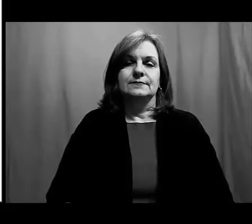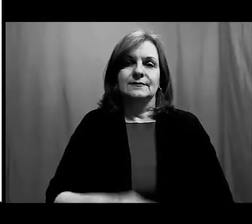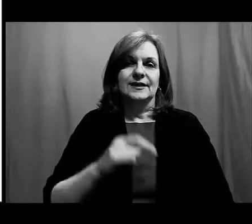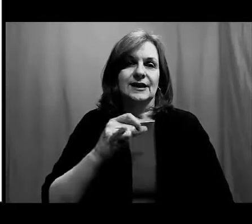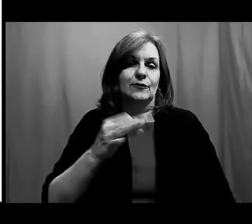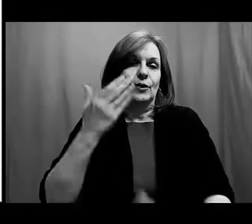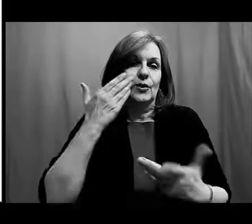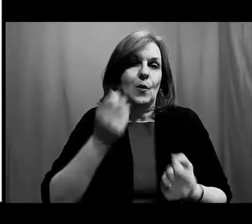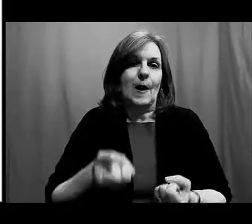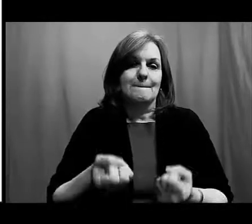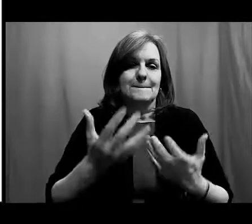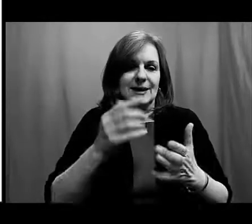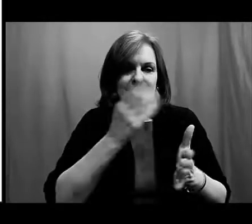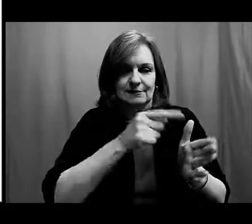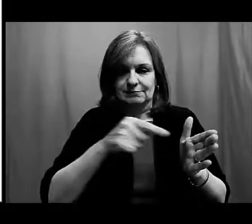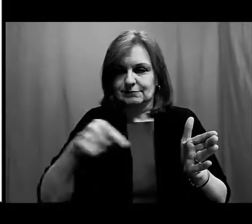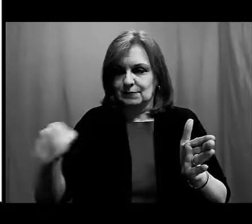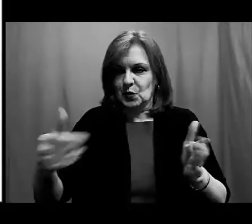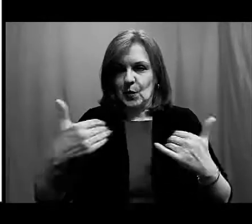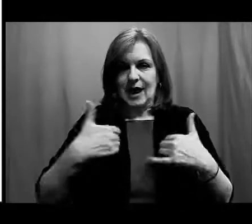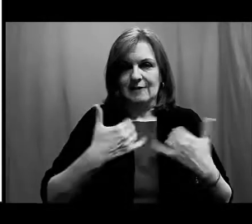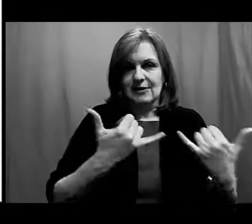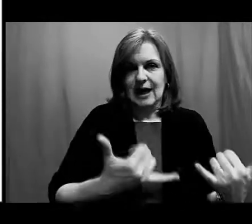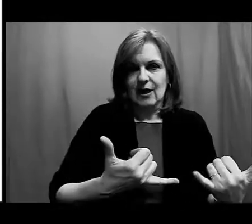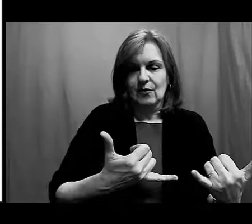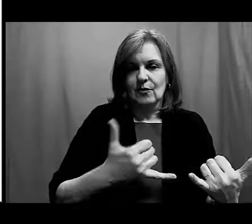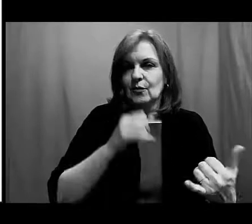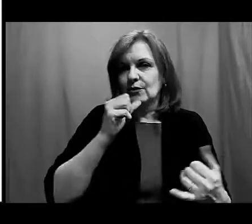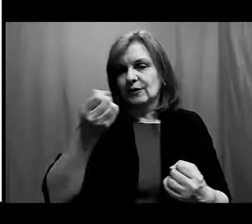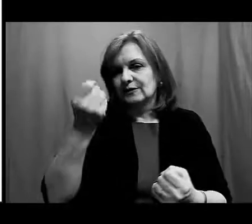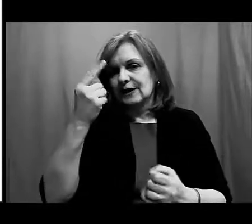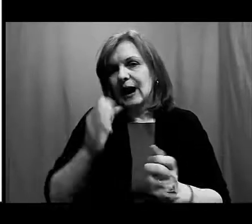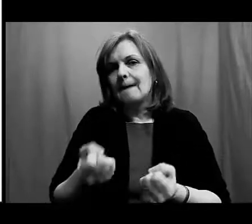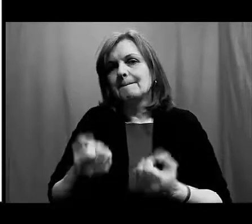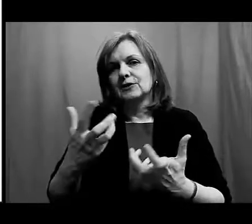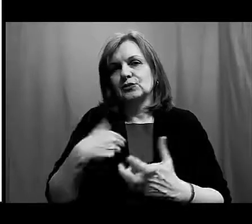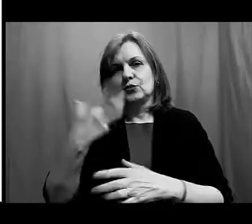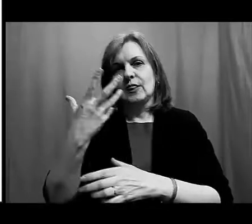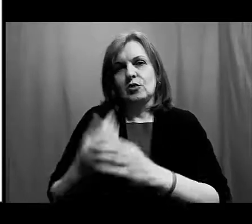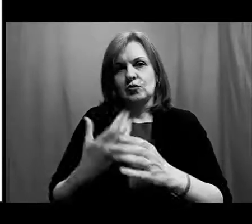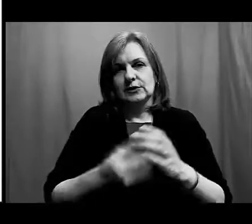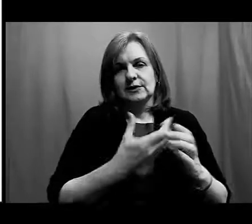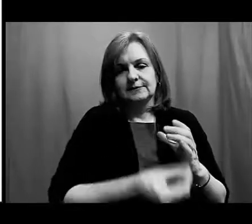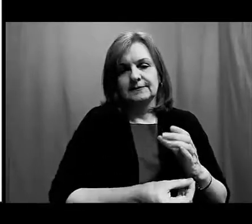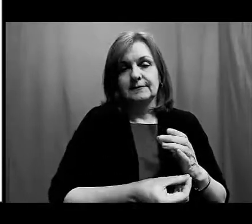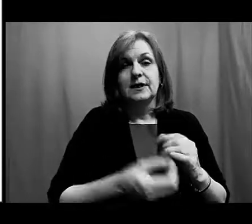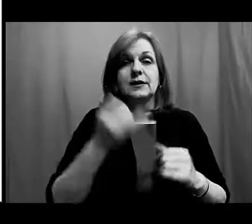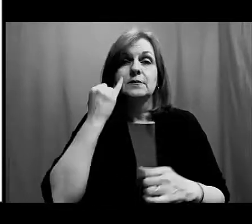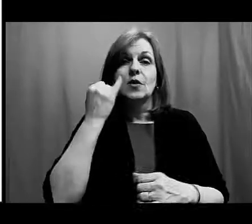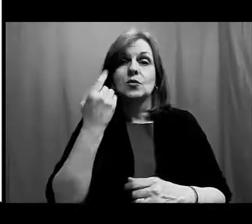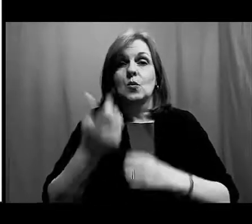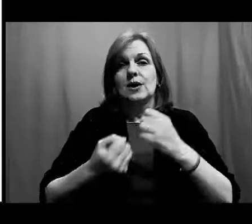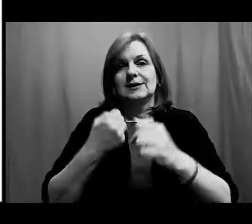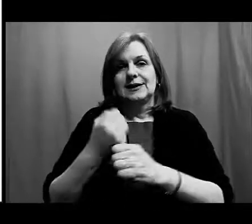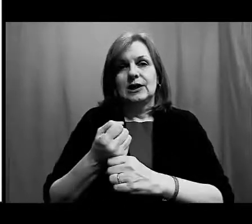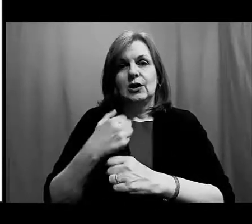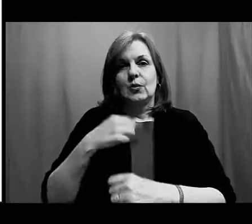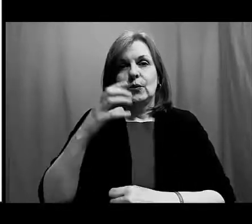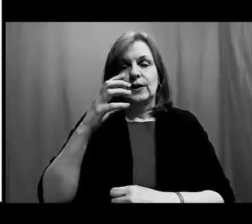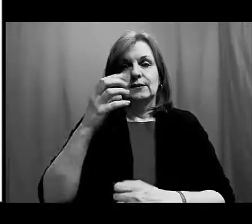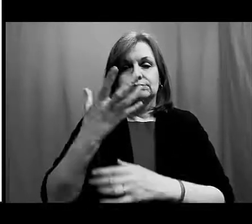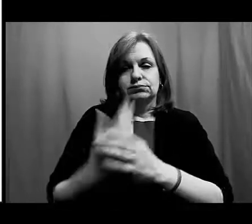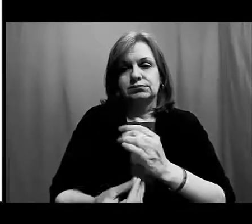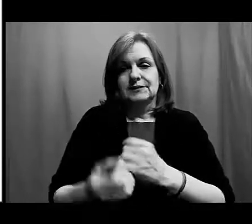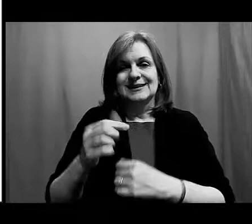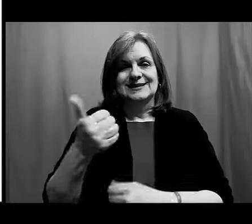we don't know our starting point, it's hard to understand what we're losing, right? So if we say that in a given year